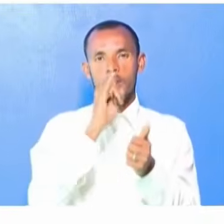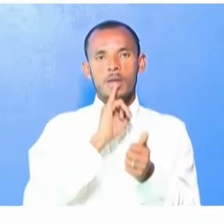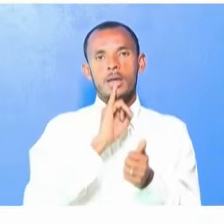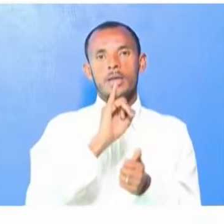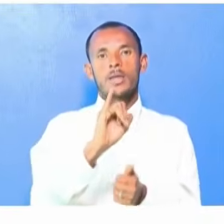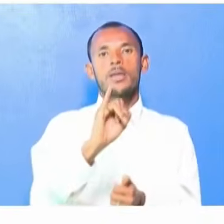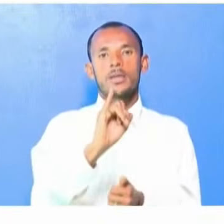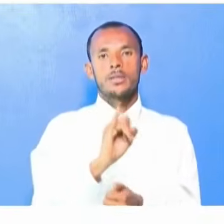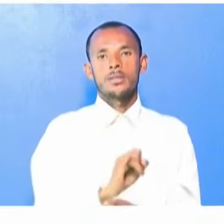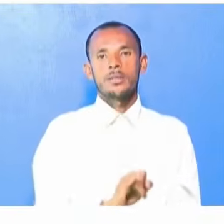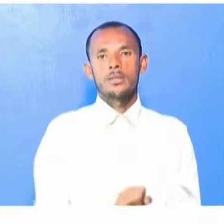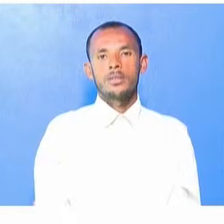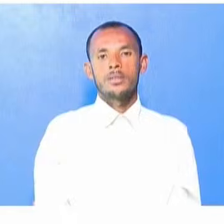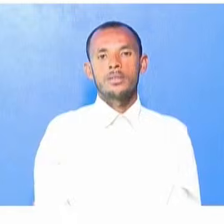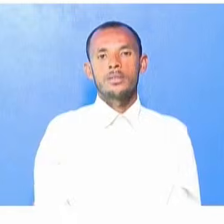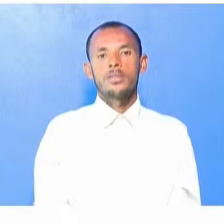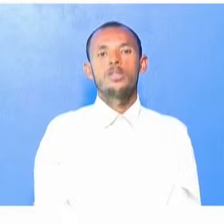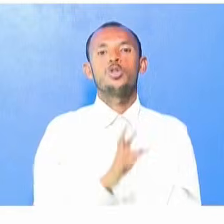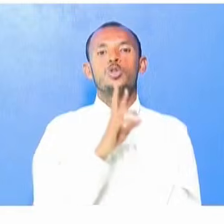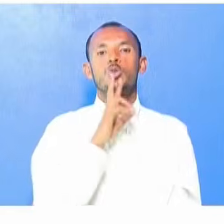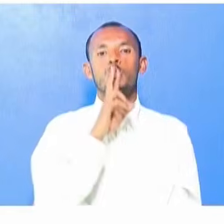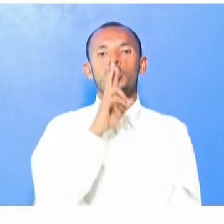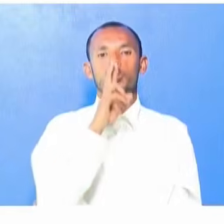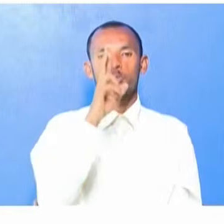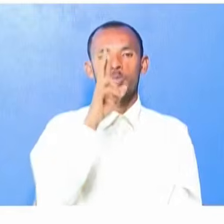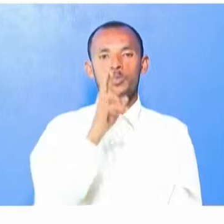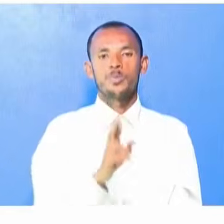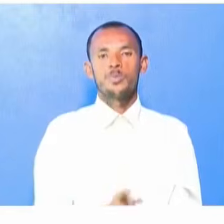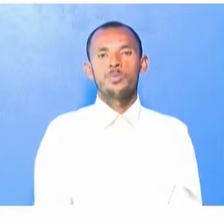is true?